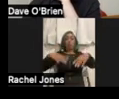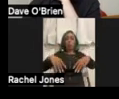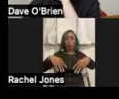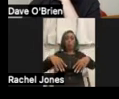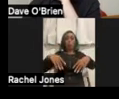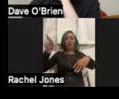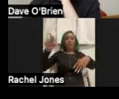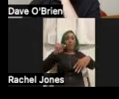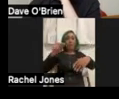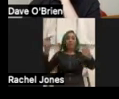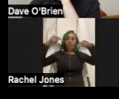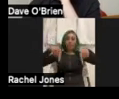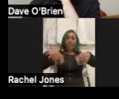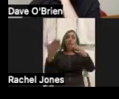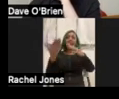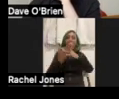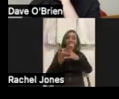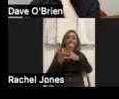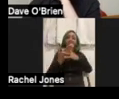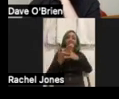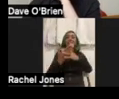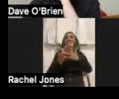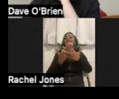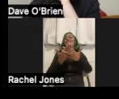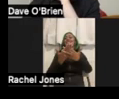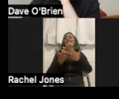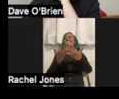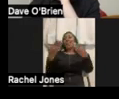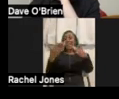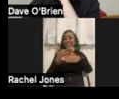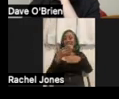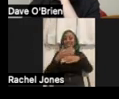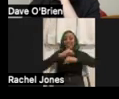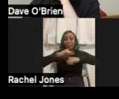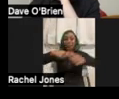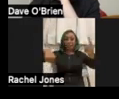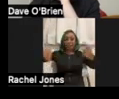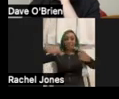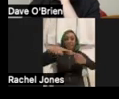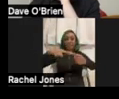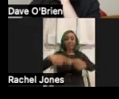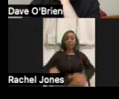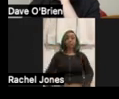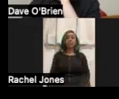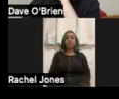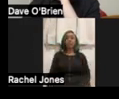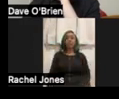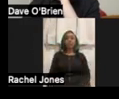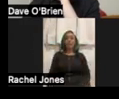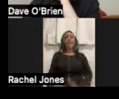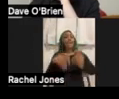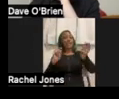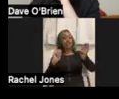or that they're not accessing an existing space without that space being changed and shaped, and